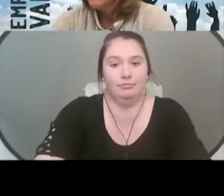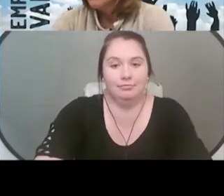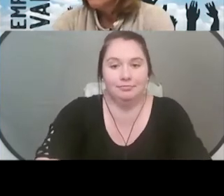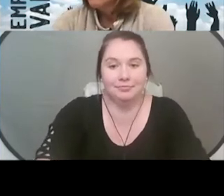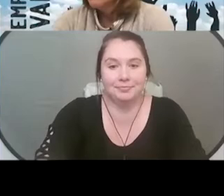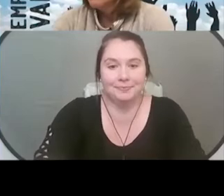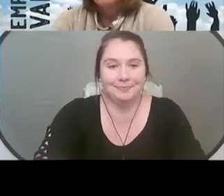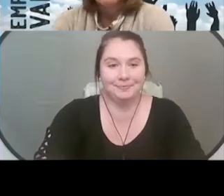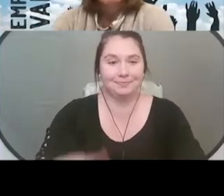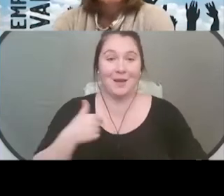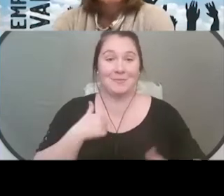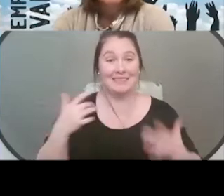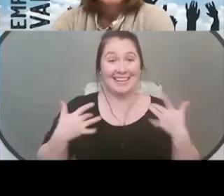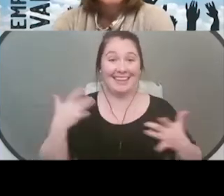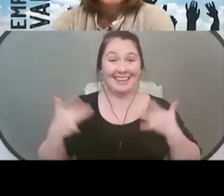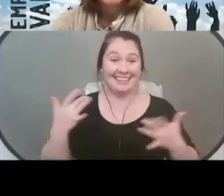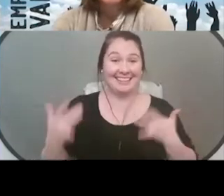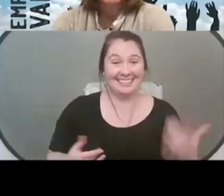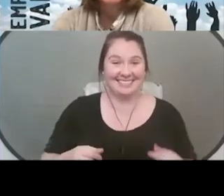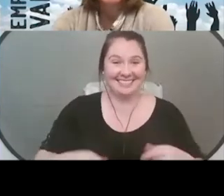Well, I'm excited.